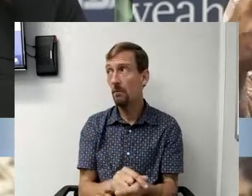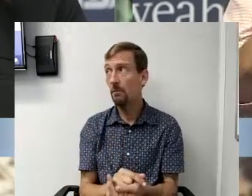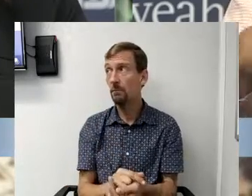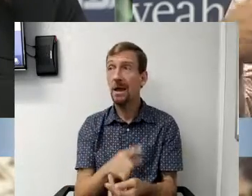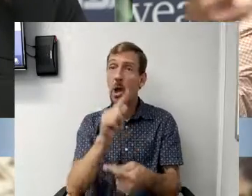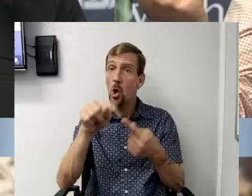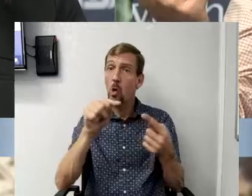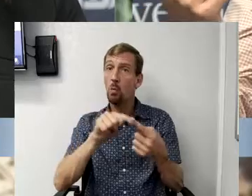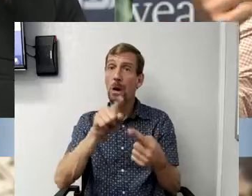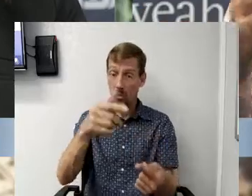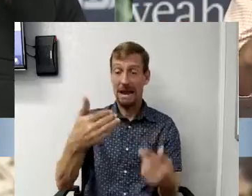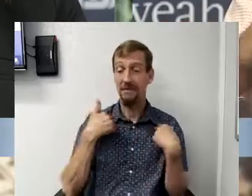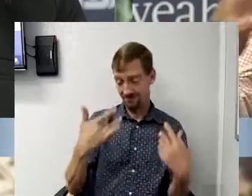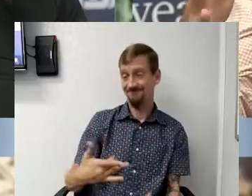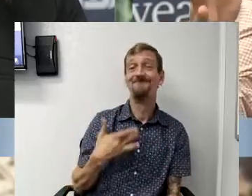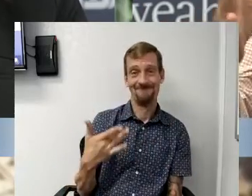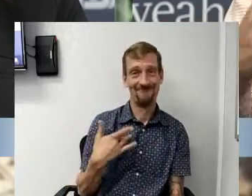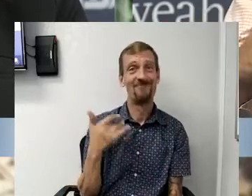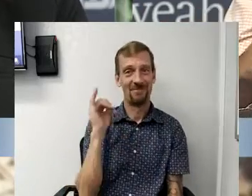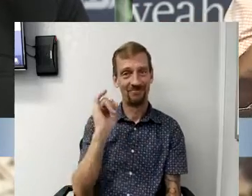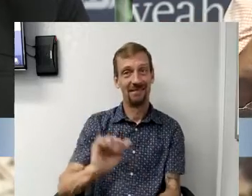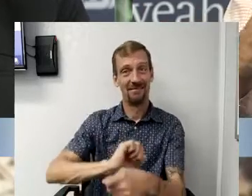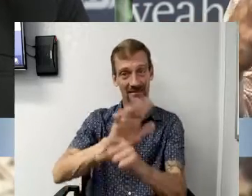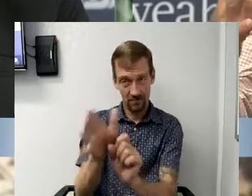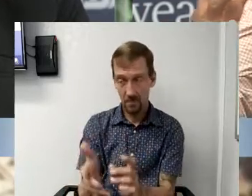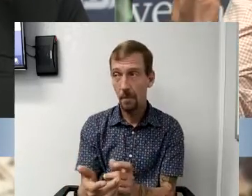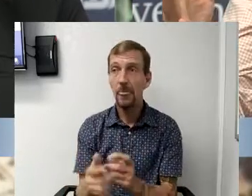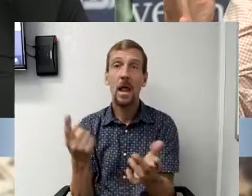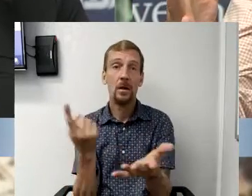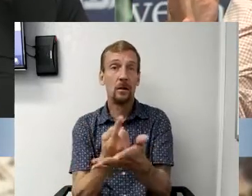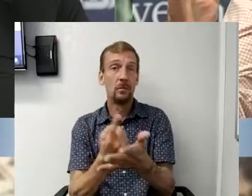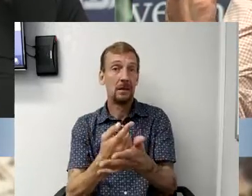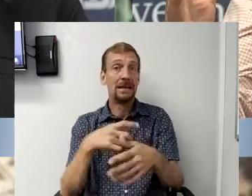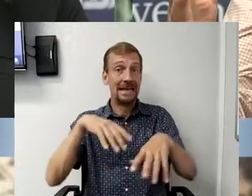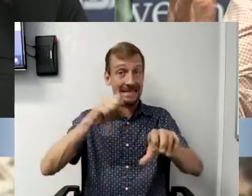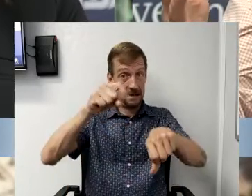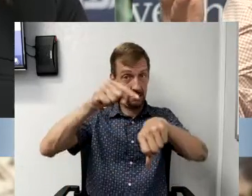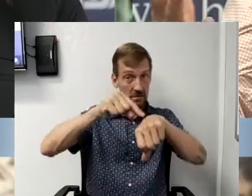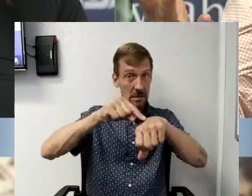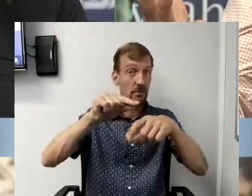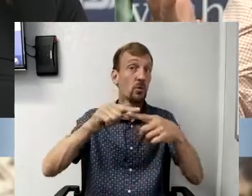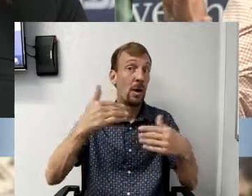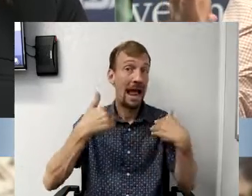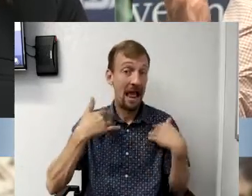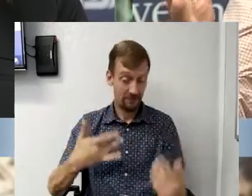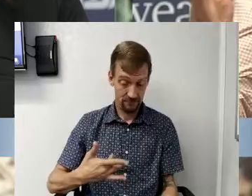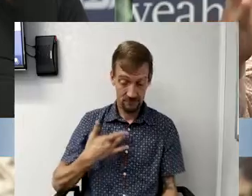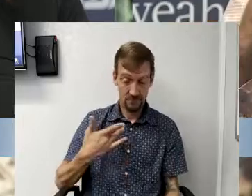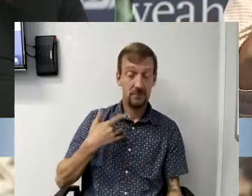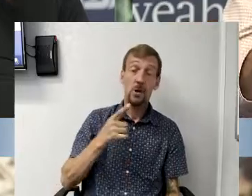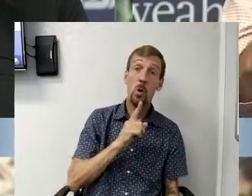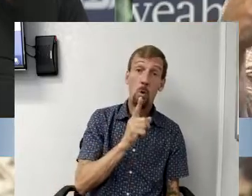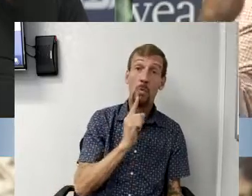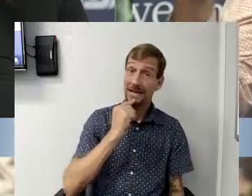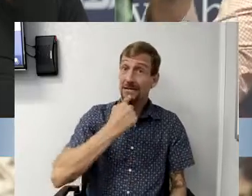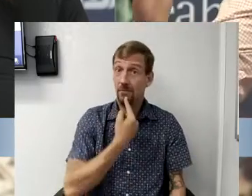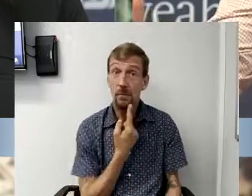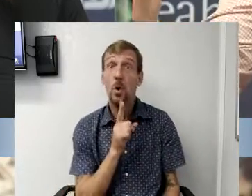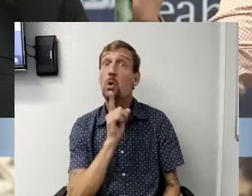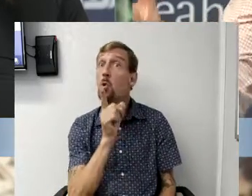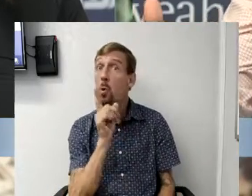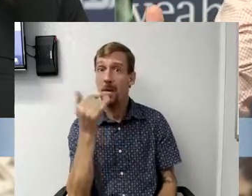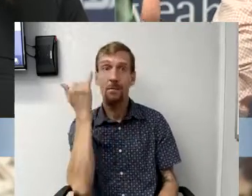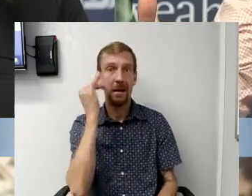you're symptomatic. And like Carrie mentioned, it takes a bit of time to develop those symptoms. In fact, it still holds true that about 5